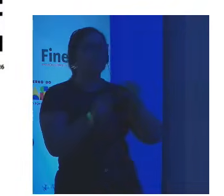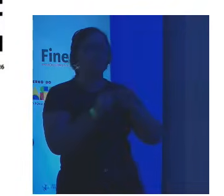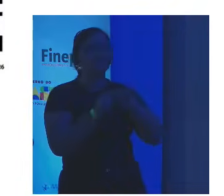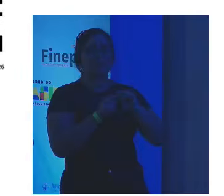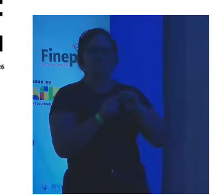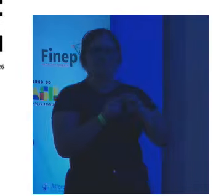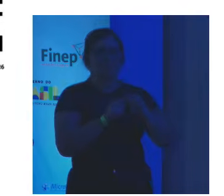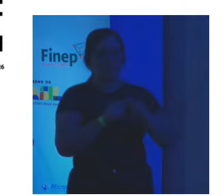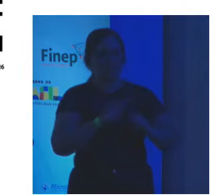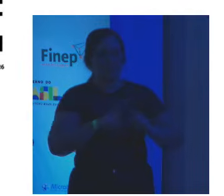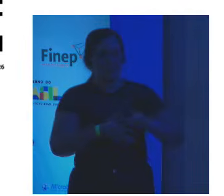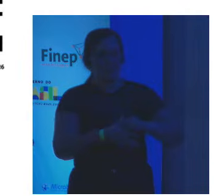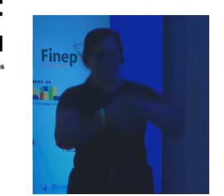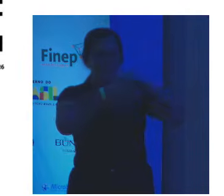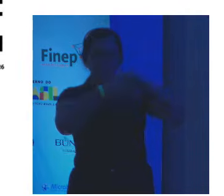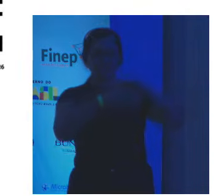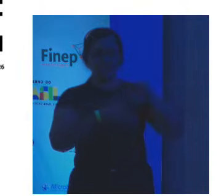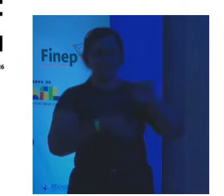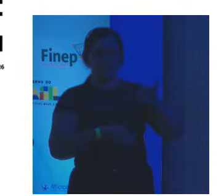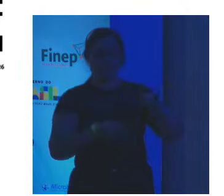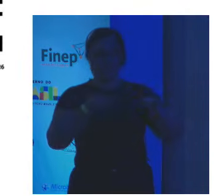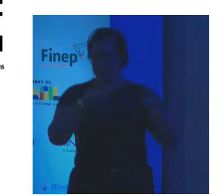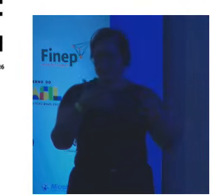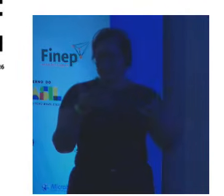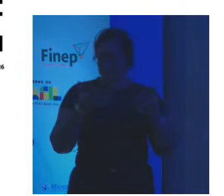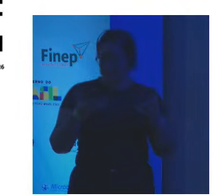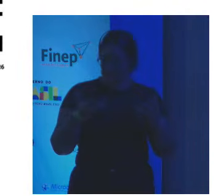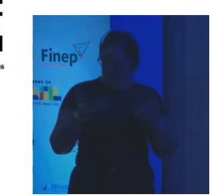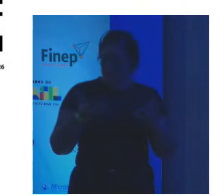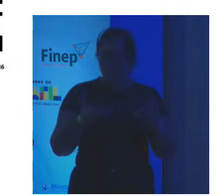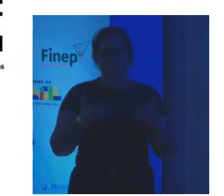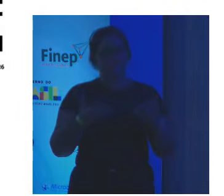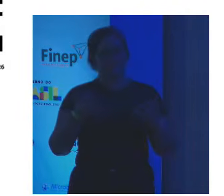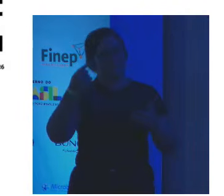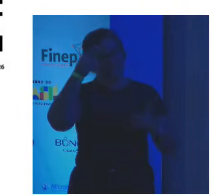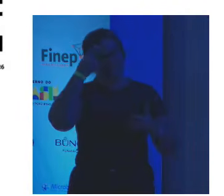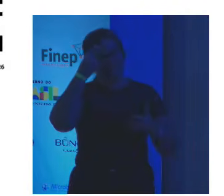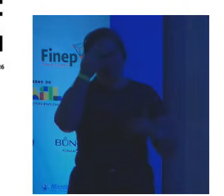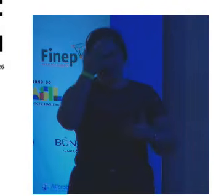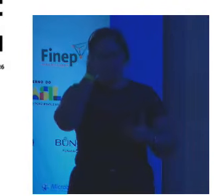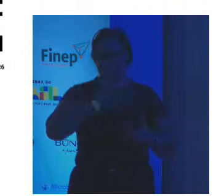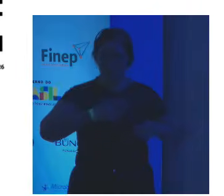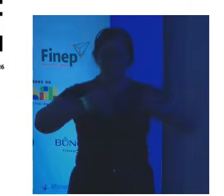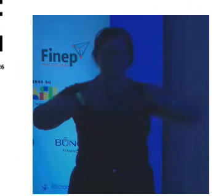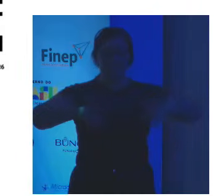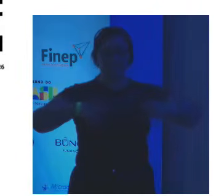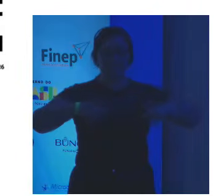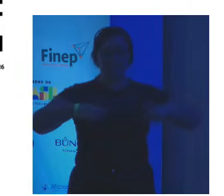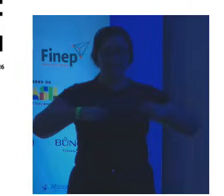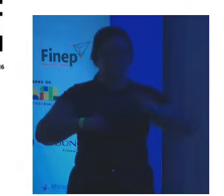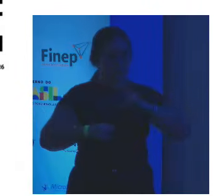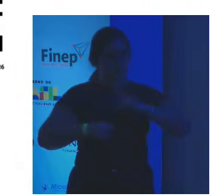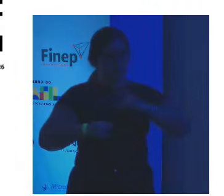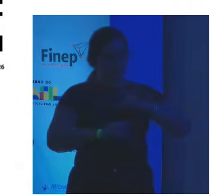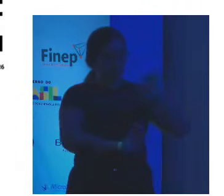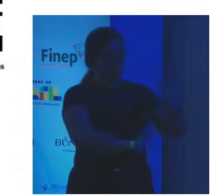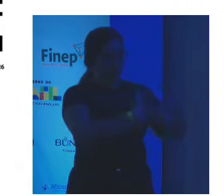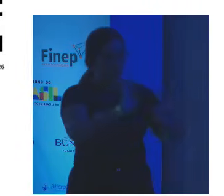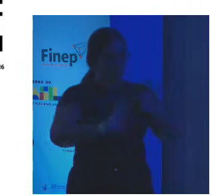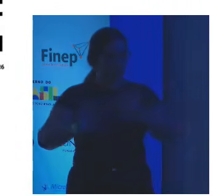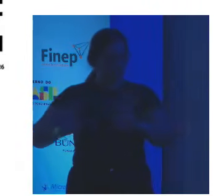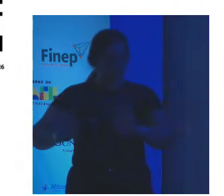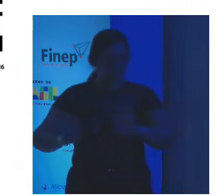if you really want to be taken seriously, then it means that you need to have an intergovernmental organization that is fully devoted to